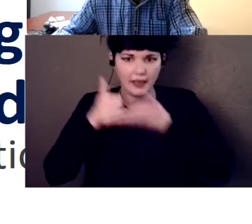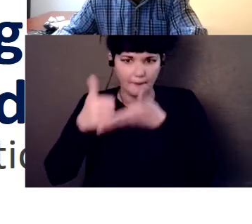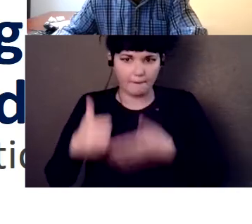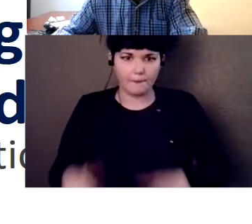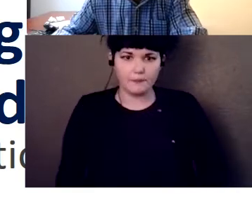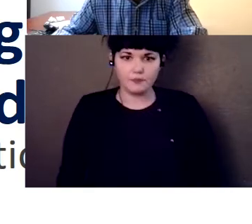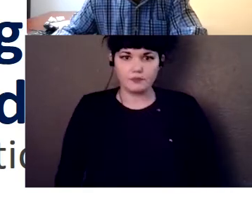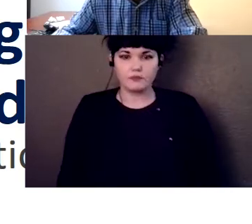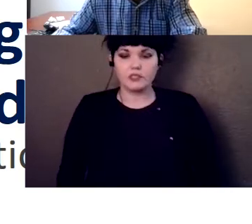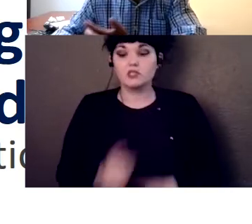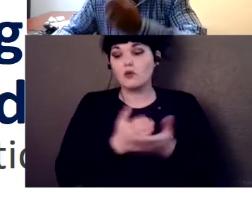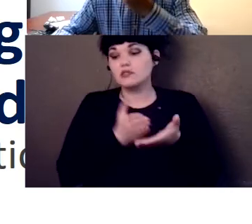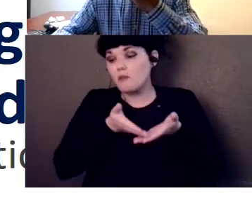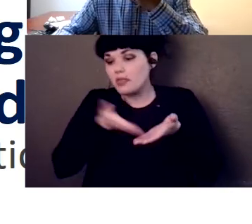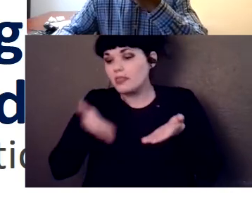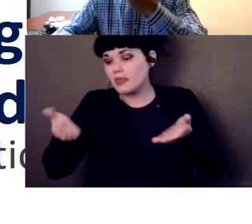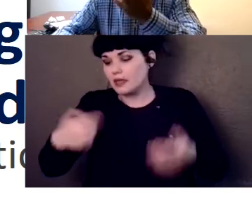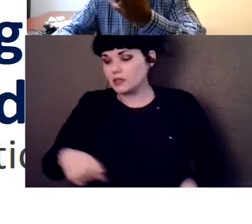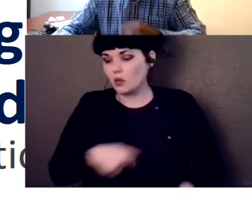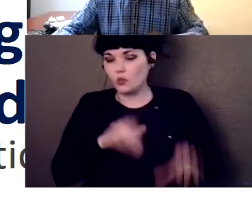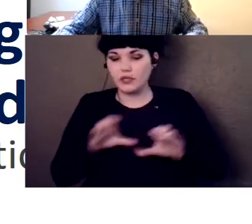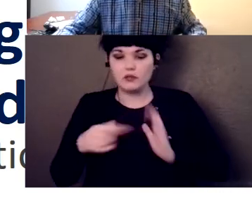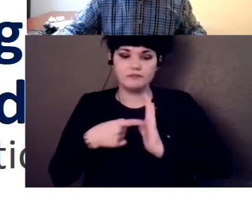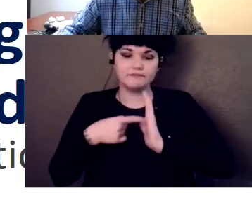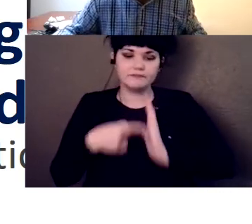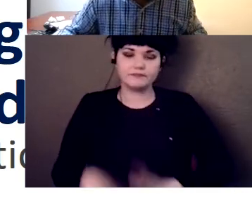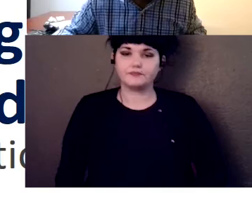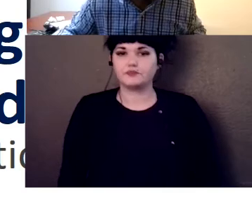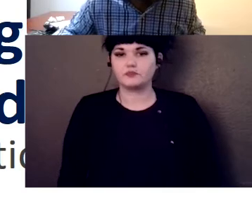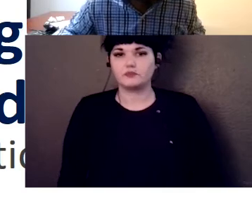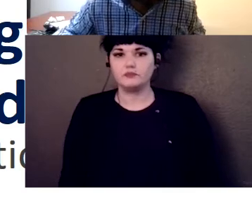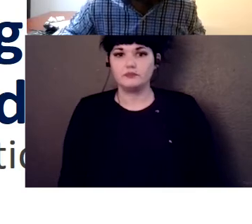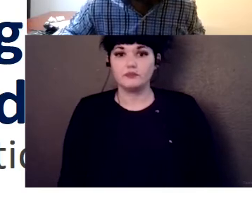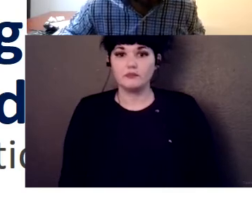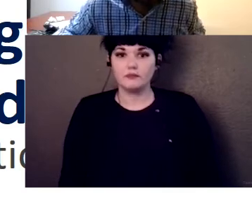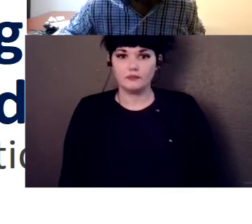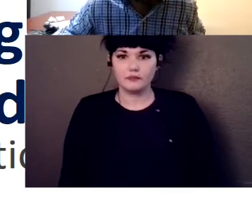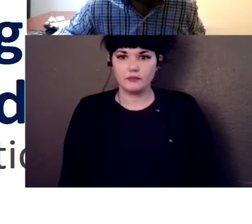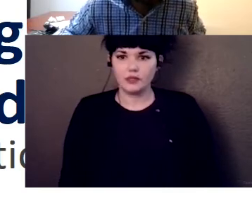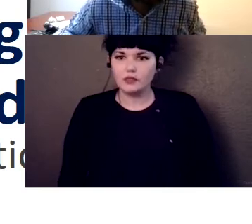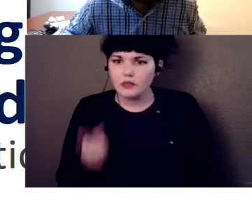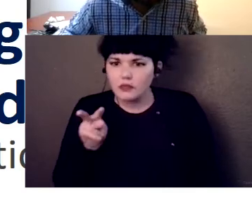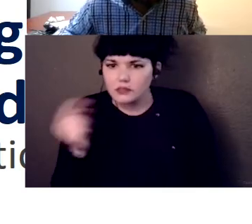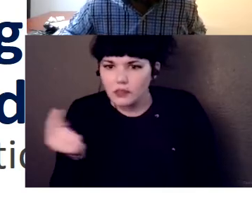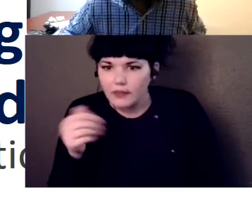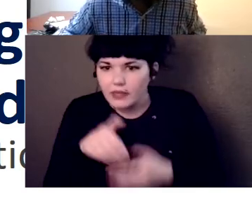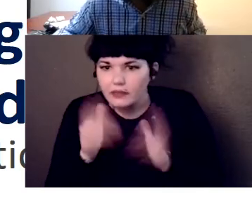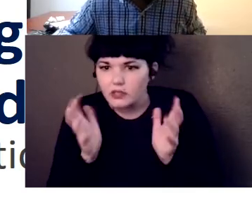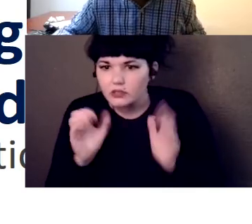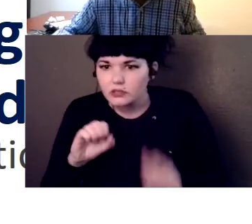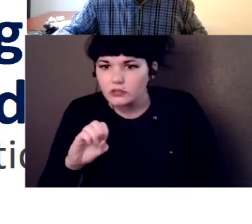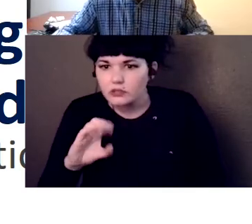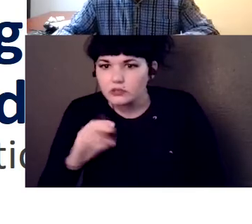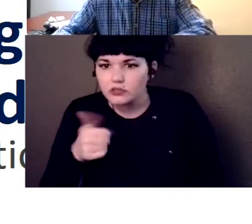we do. Just to give you an example, and examples are always great. I see something in the chat. In